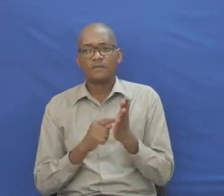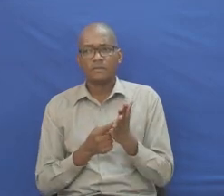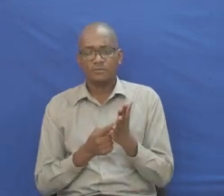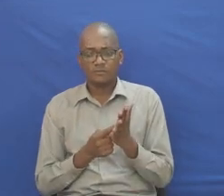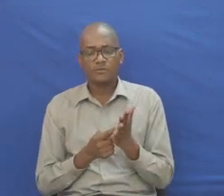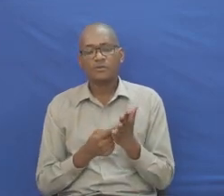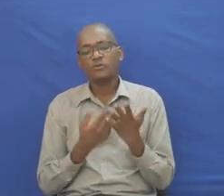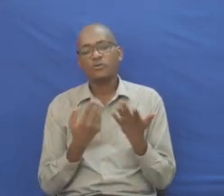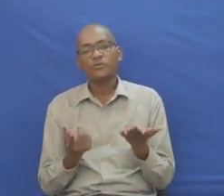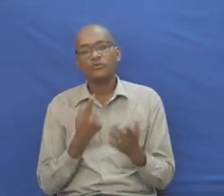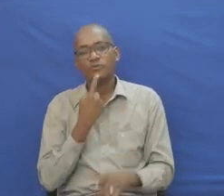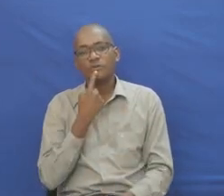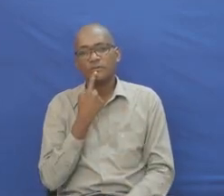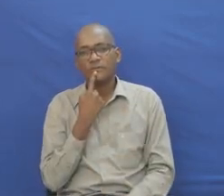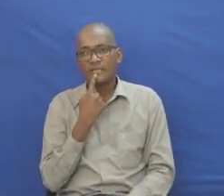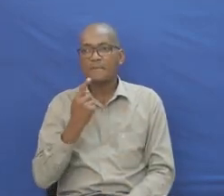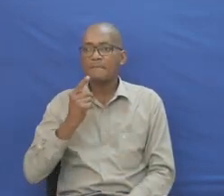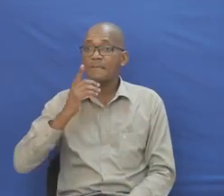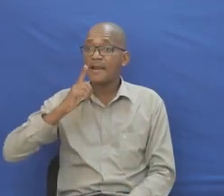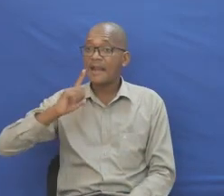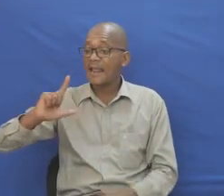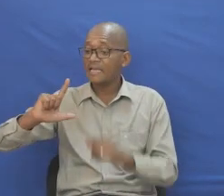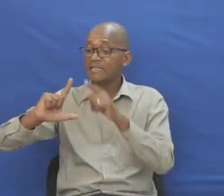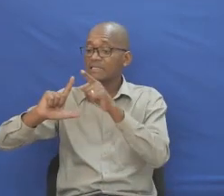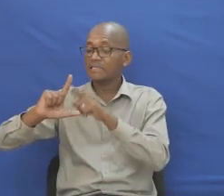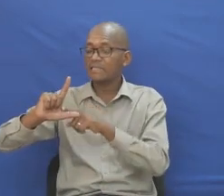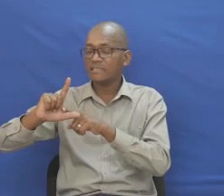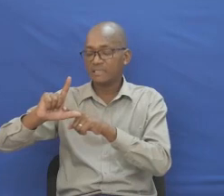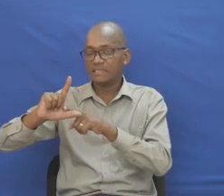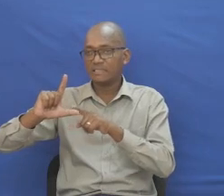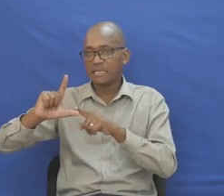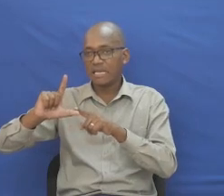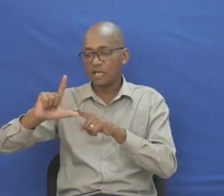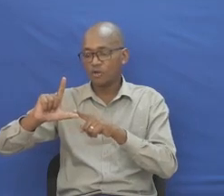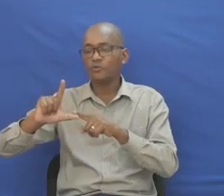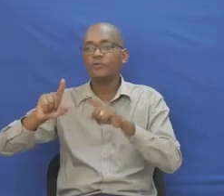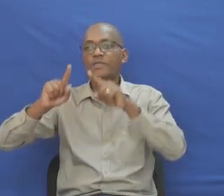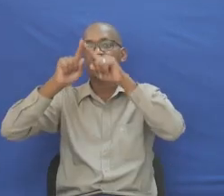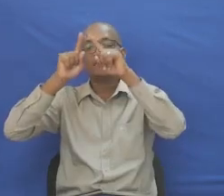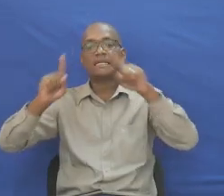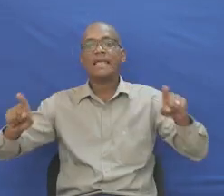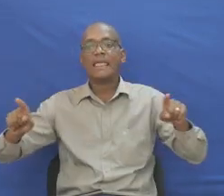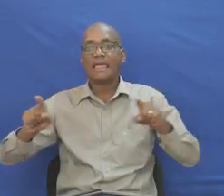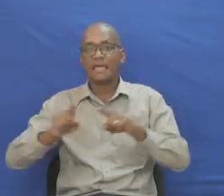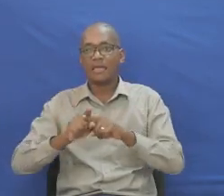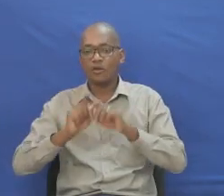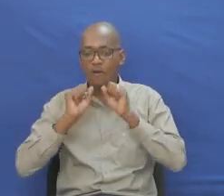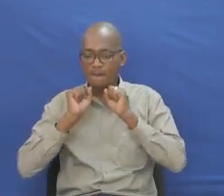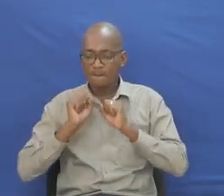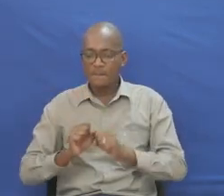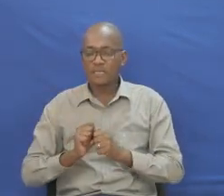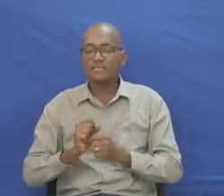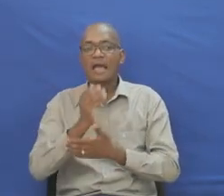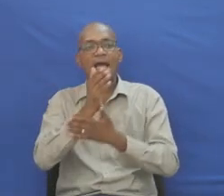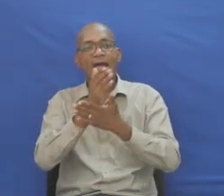right-angled triangle? Why do they say the area of right-angled triangle must be a half times base times